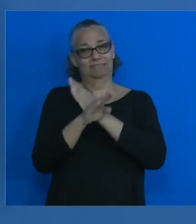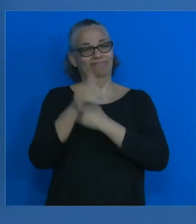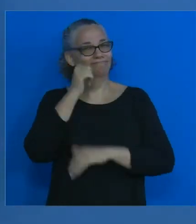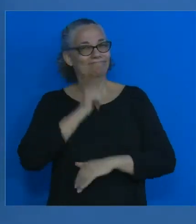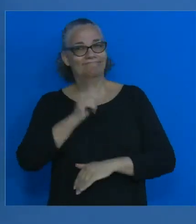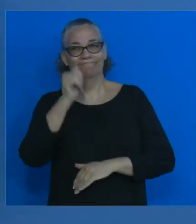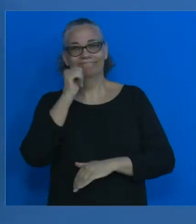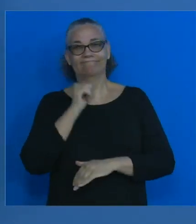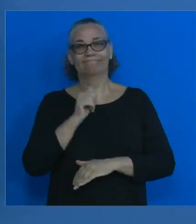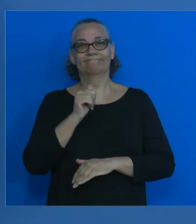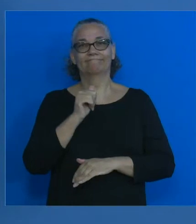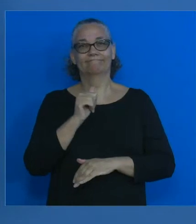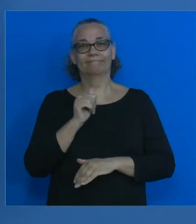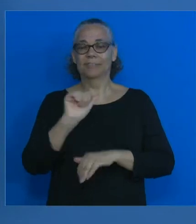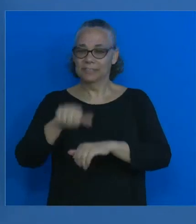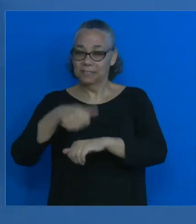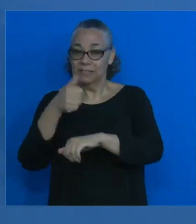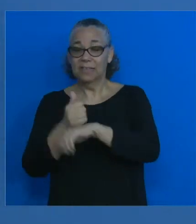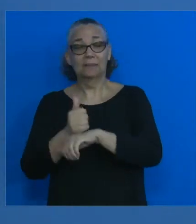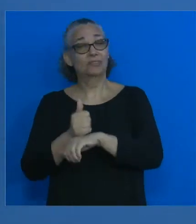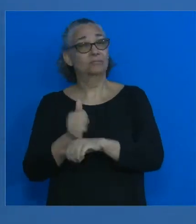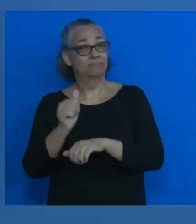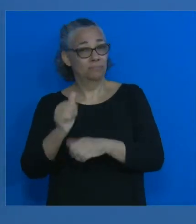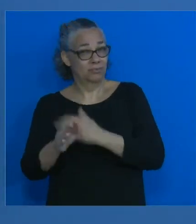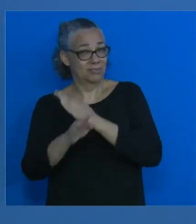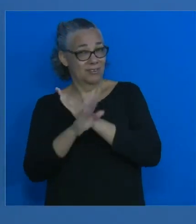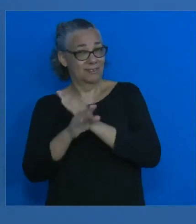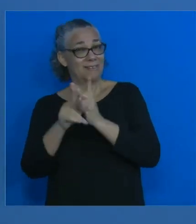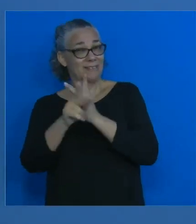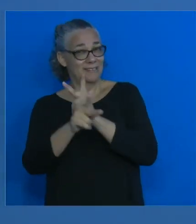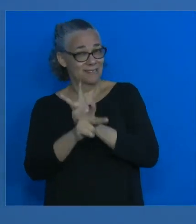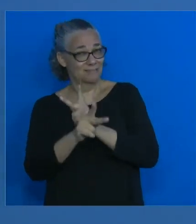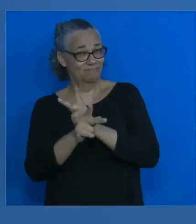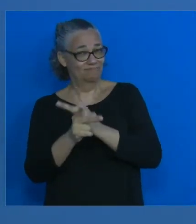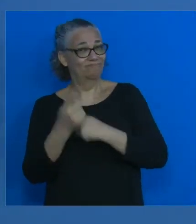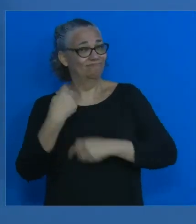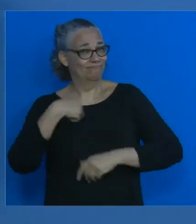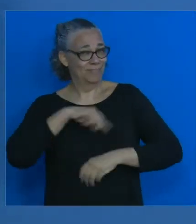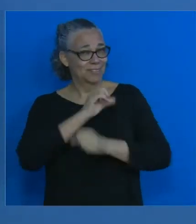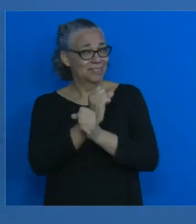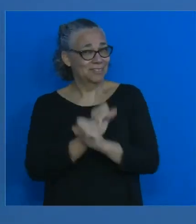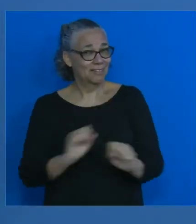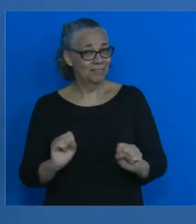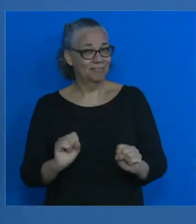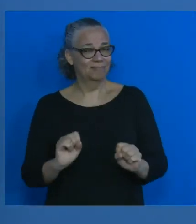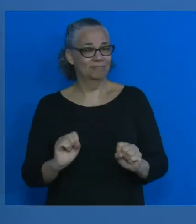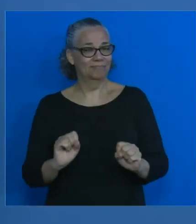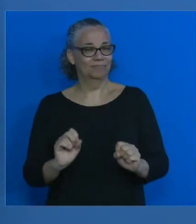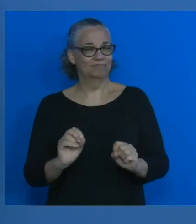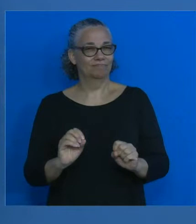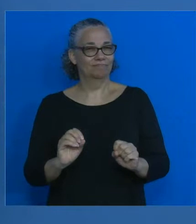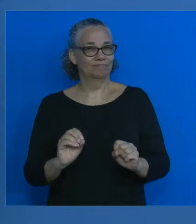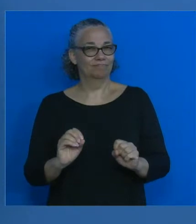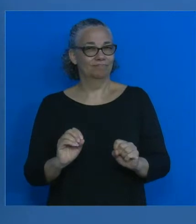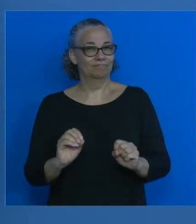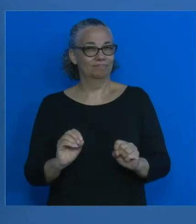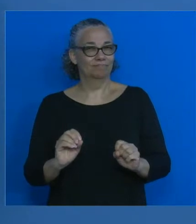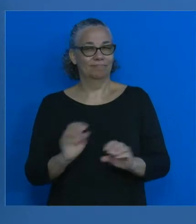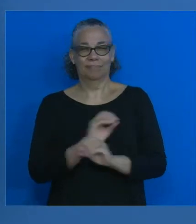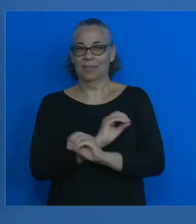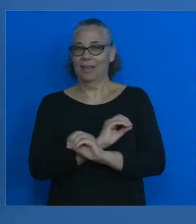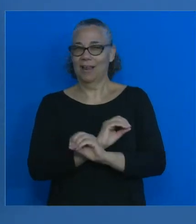are in place for that reason, to protect us and to keep us safe. None of us can be complicit